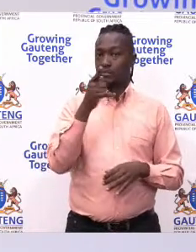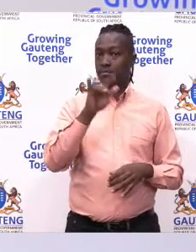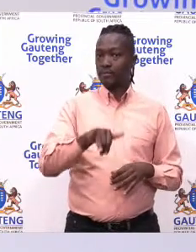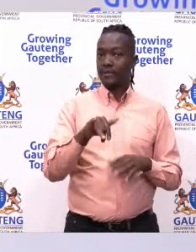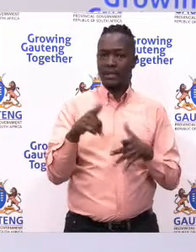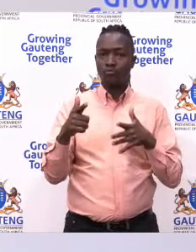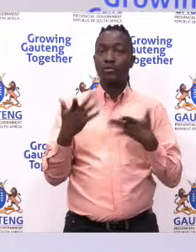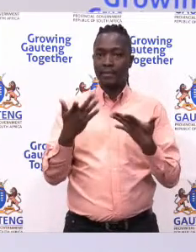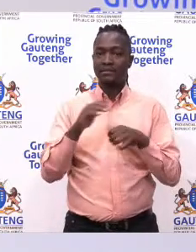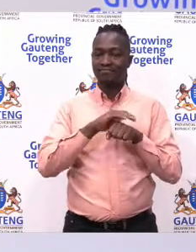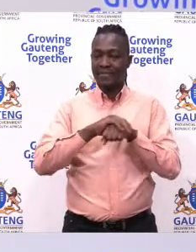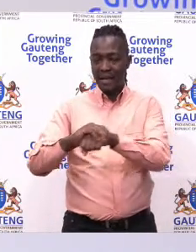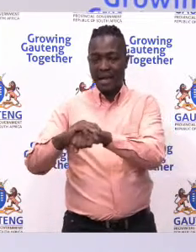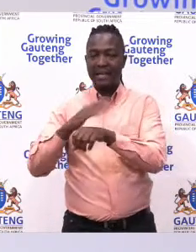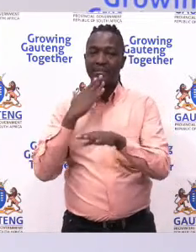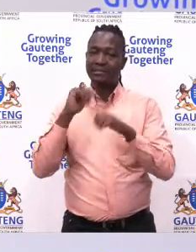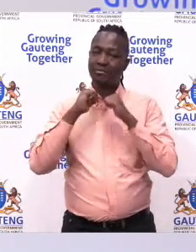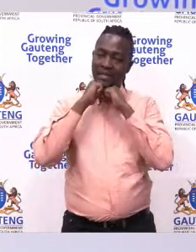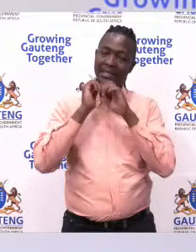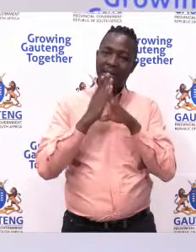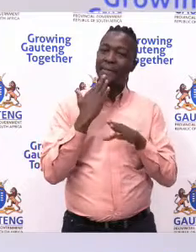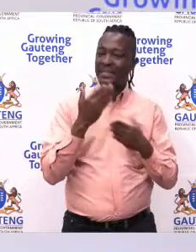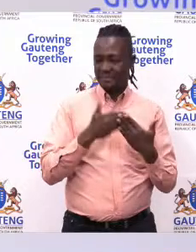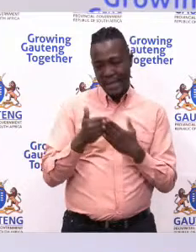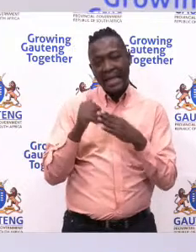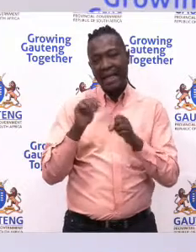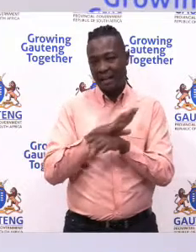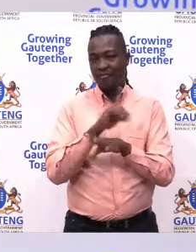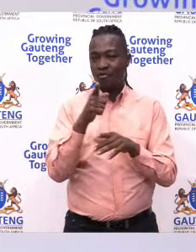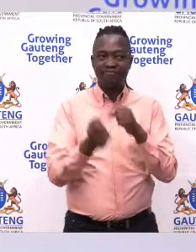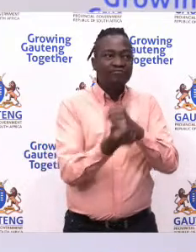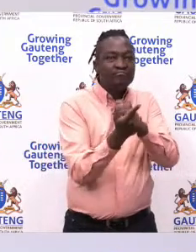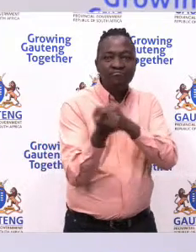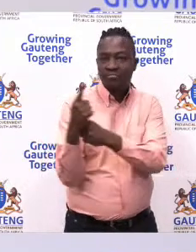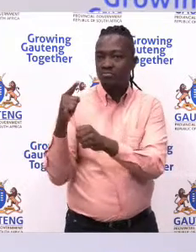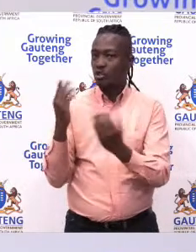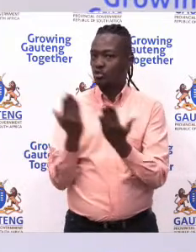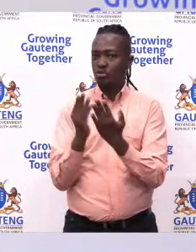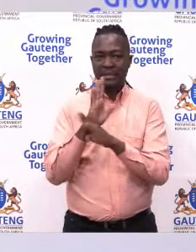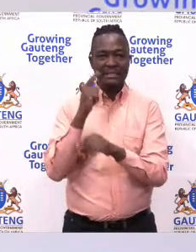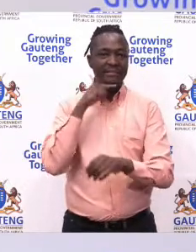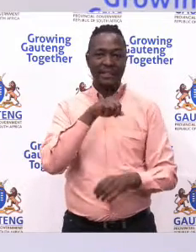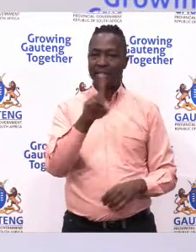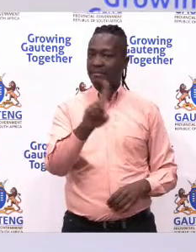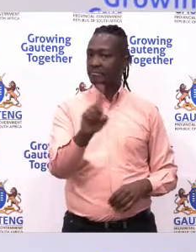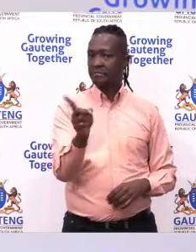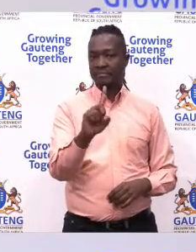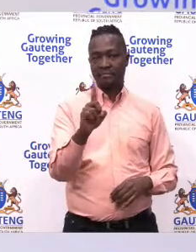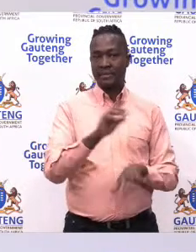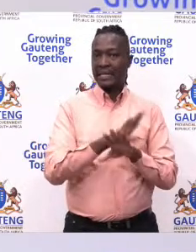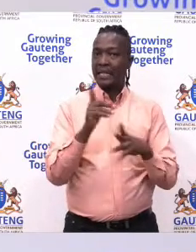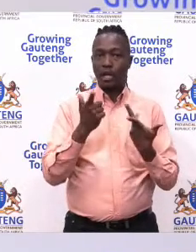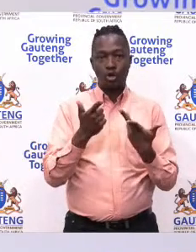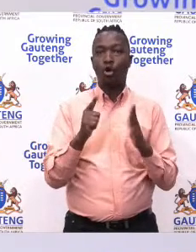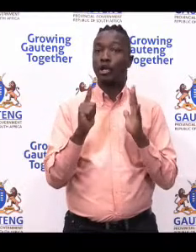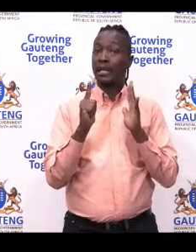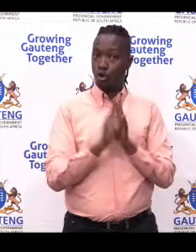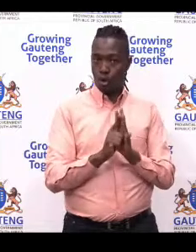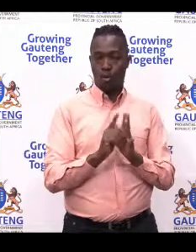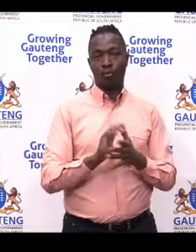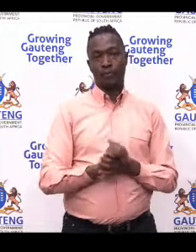guide parents to be careful of these mushrooming entities that purport to be legally